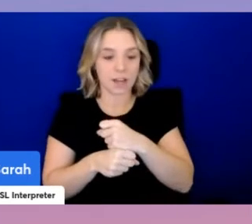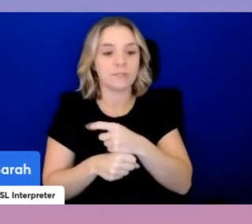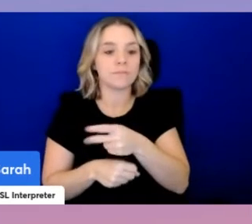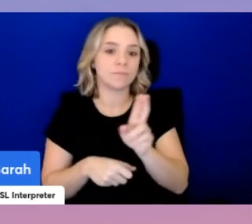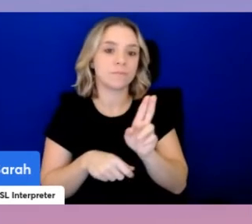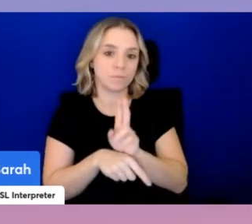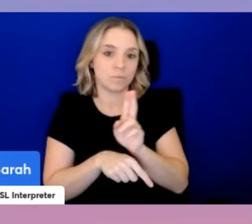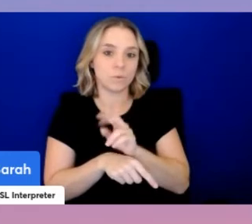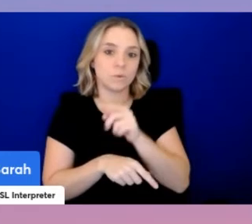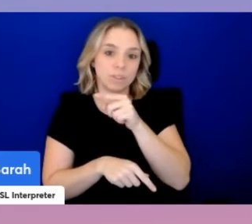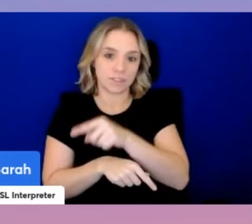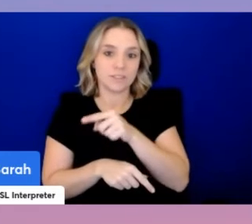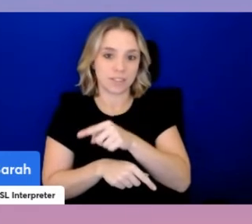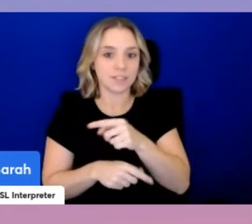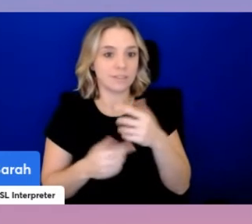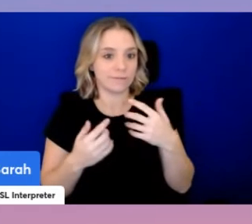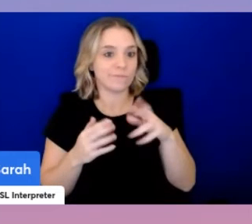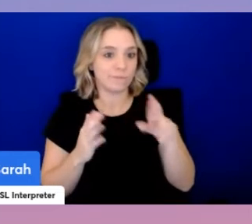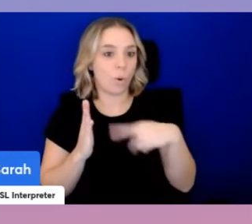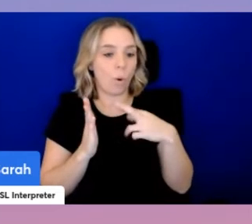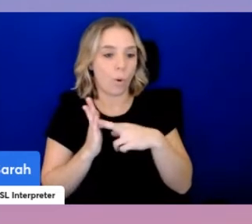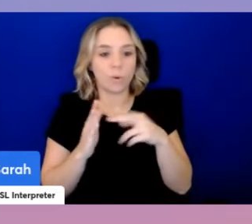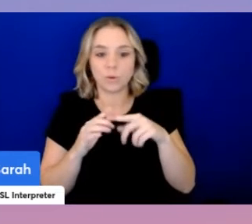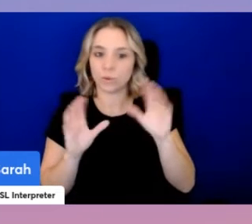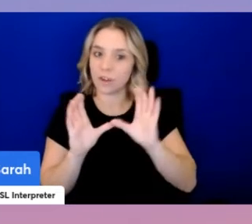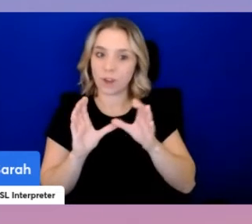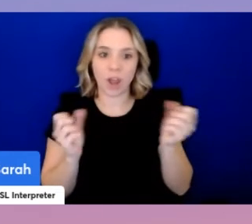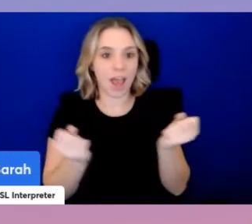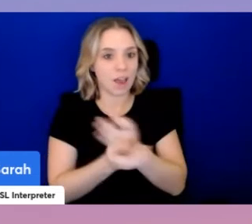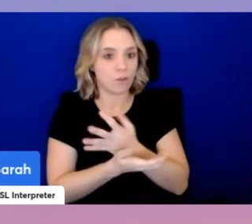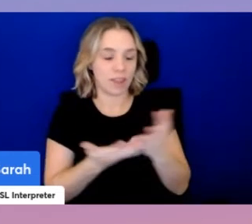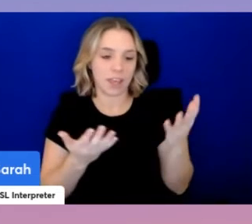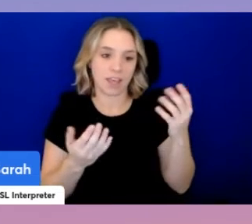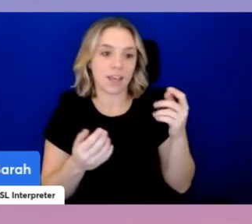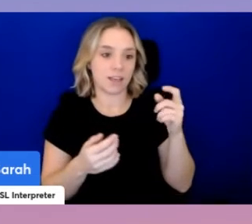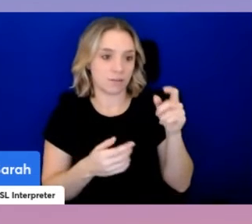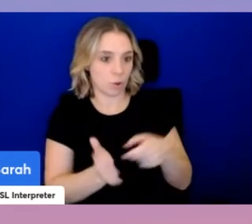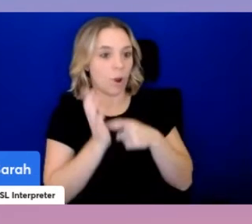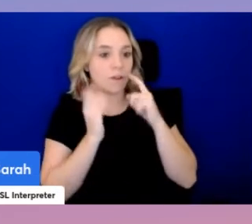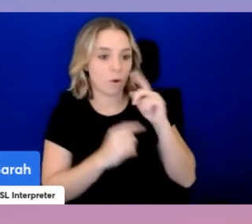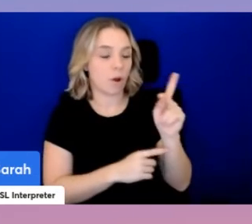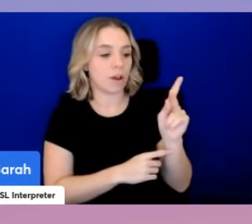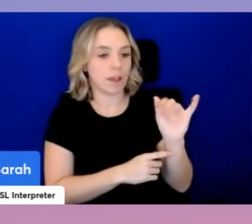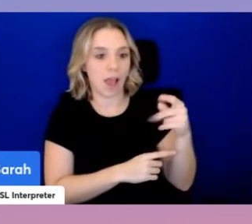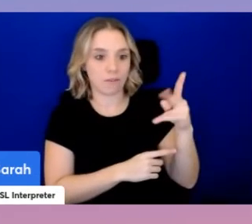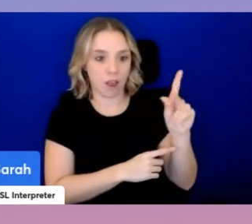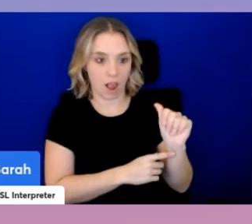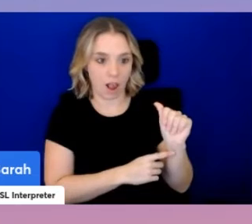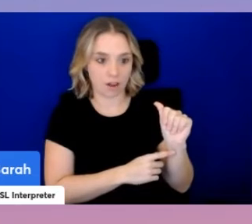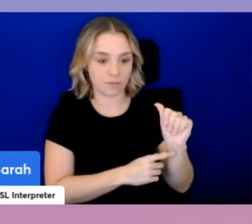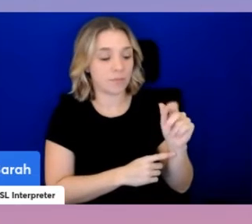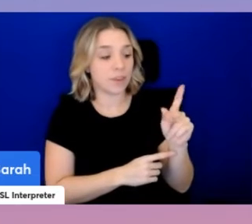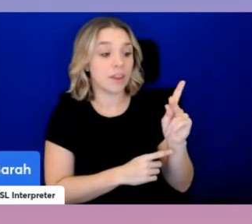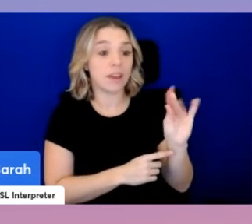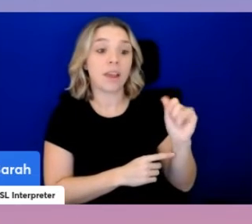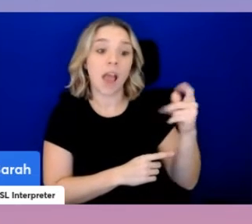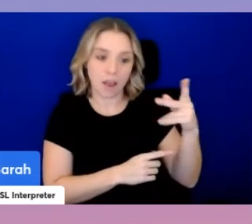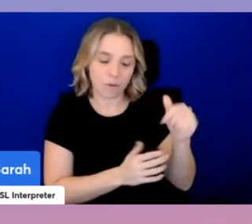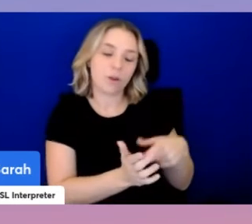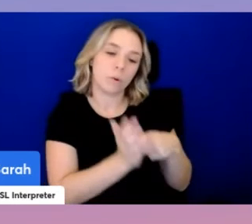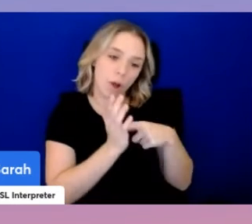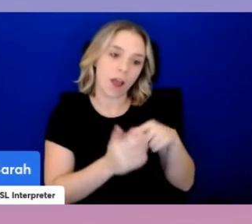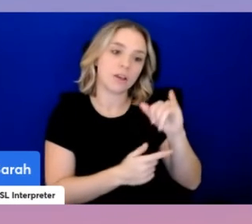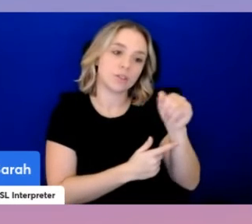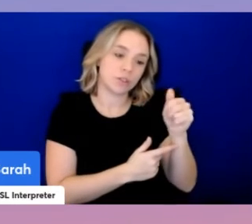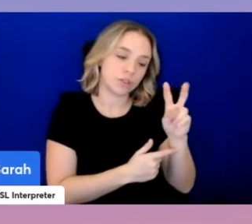to configure everything that is required for Kafka to connect to a stream. Kafka requires Java, so I'm installing Java.